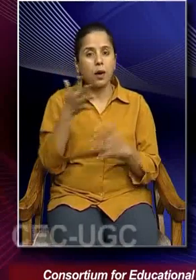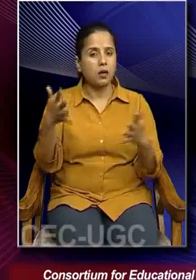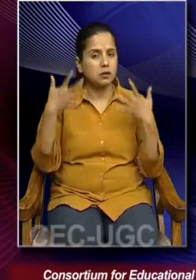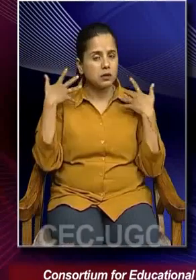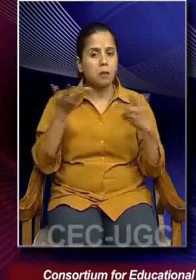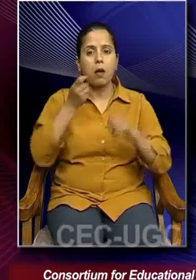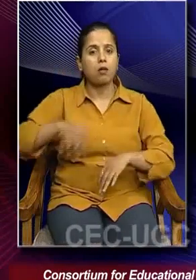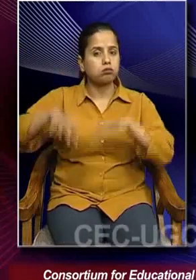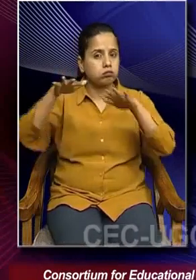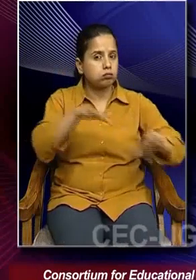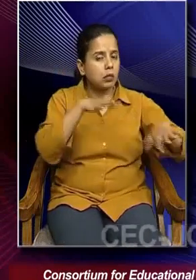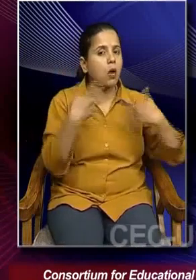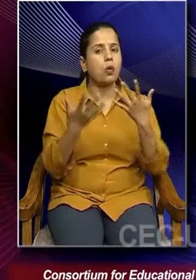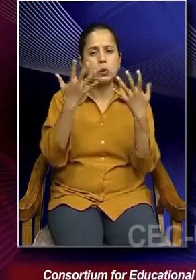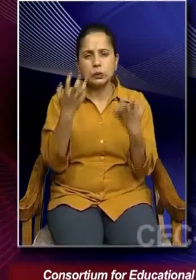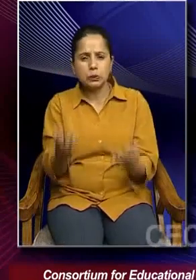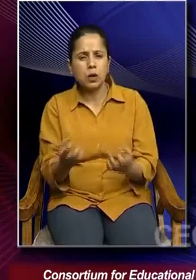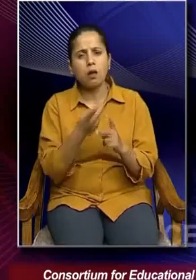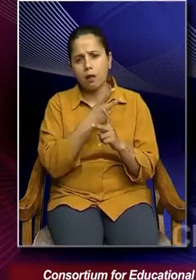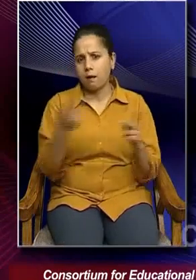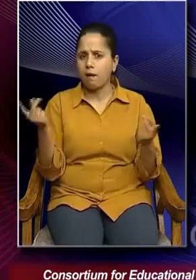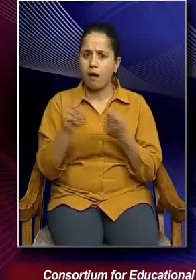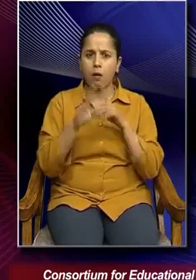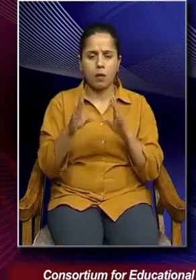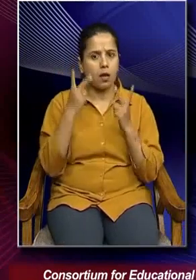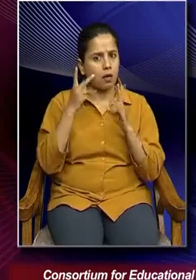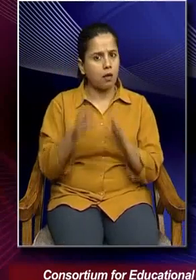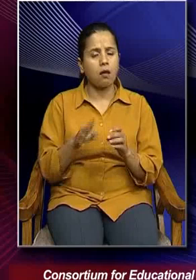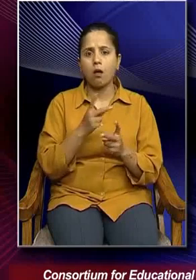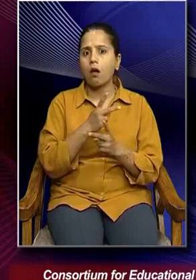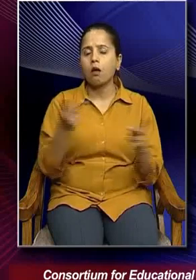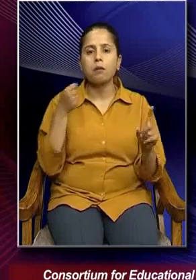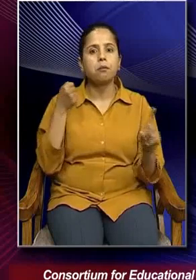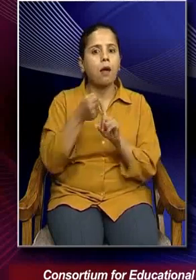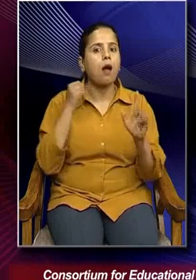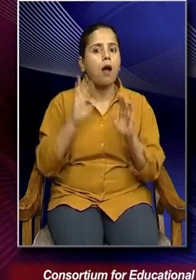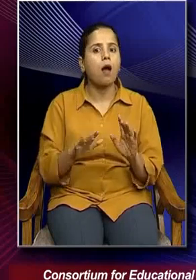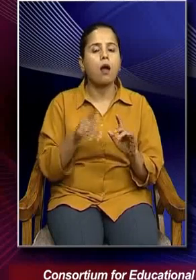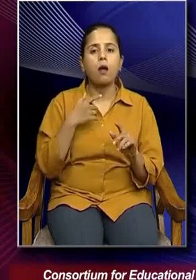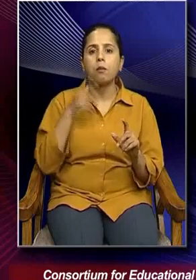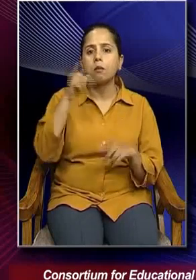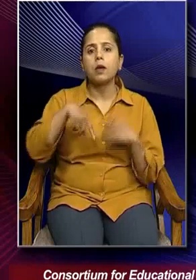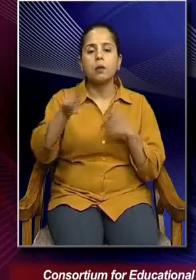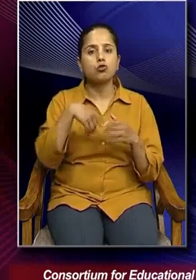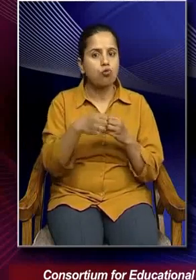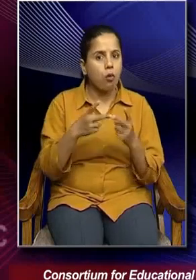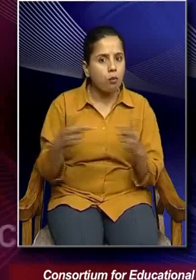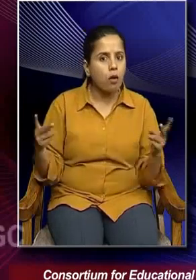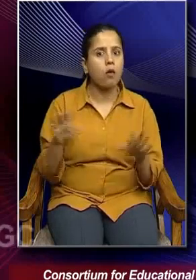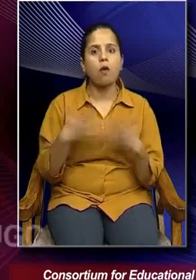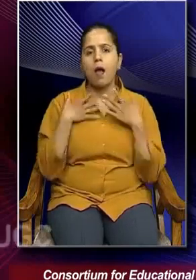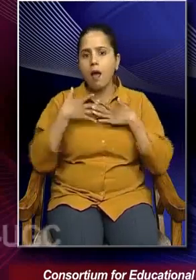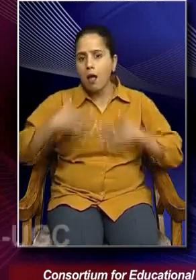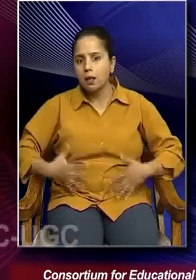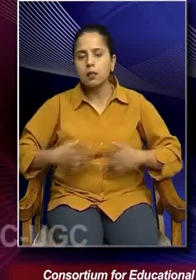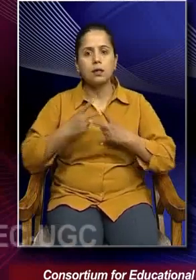floods, drought, etc. has brought about tremendous impact on the livelihood condition and health